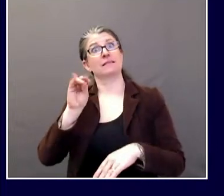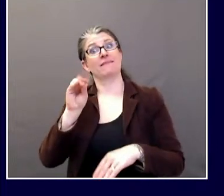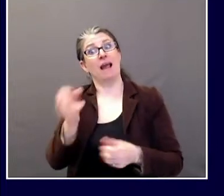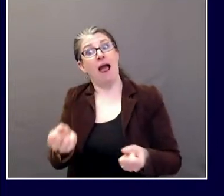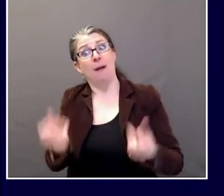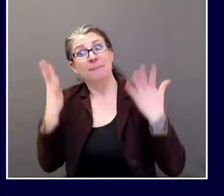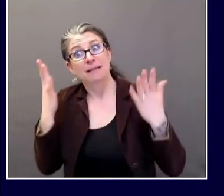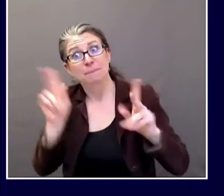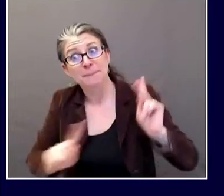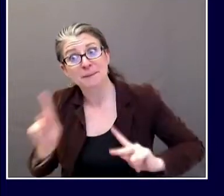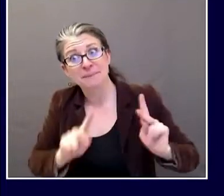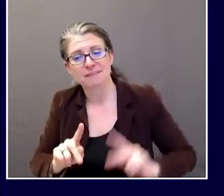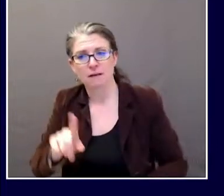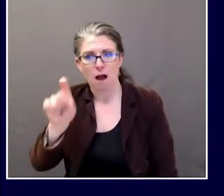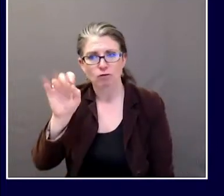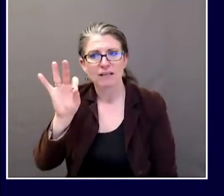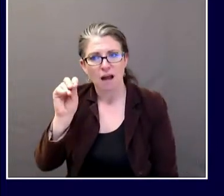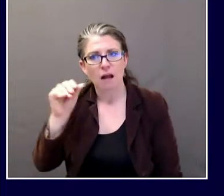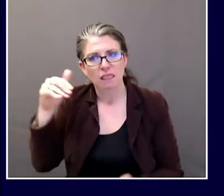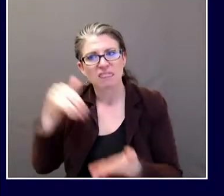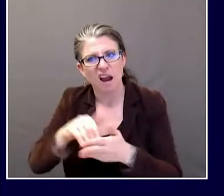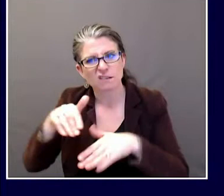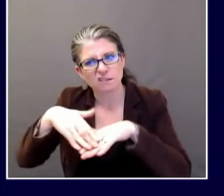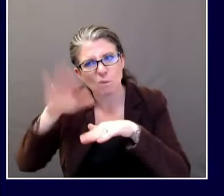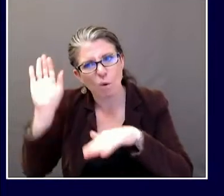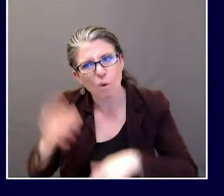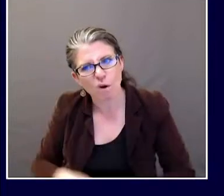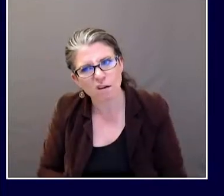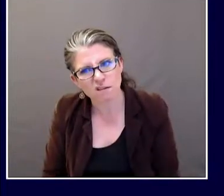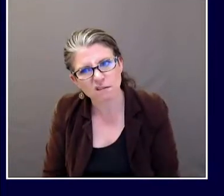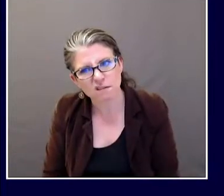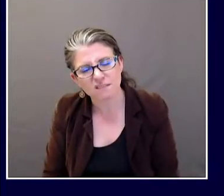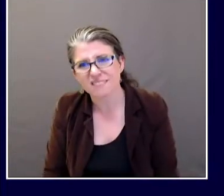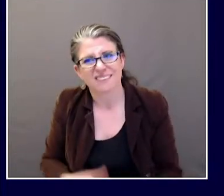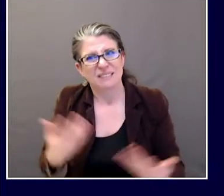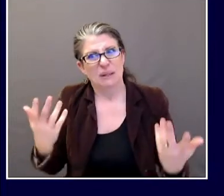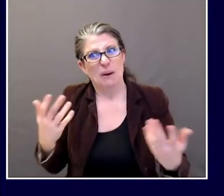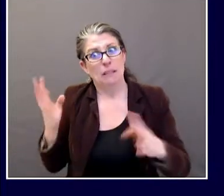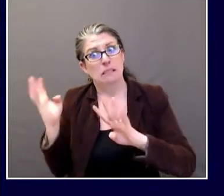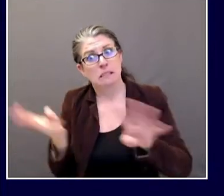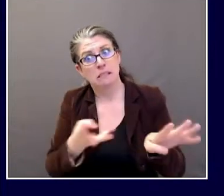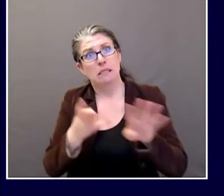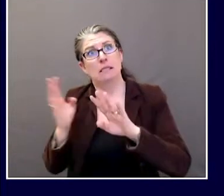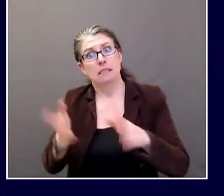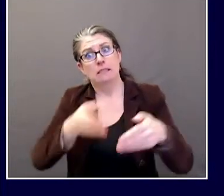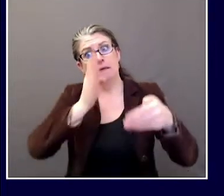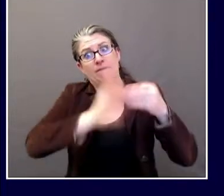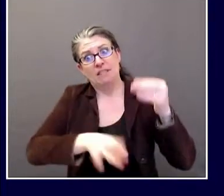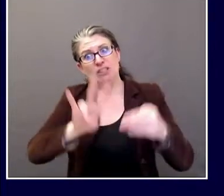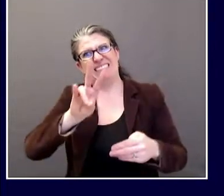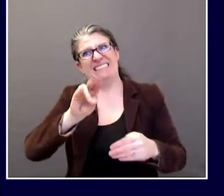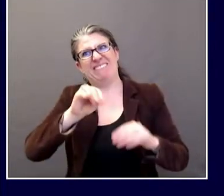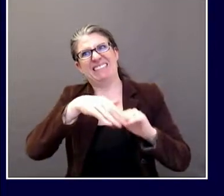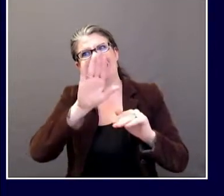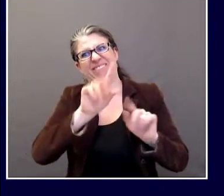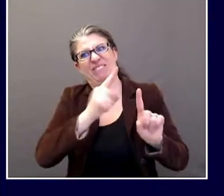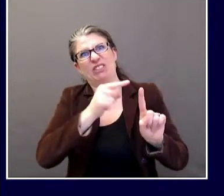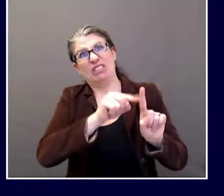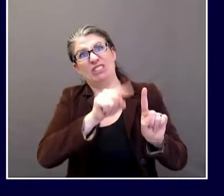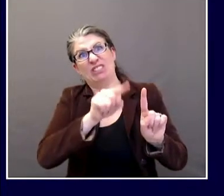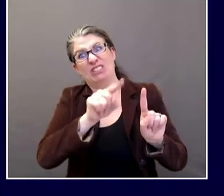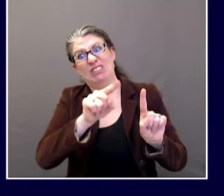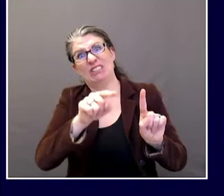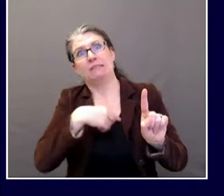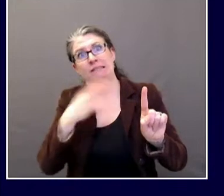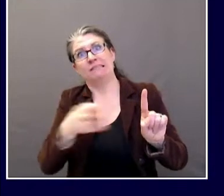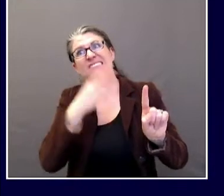doses available. If that were to change, when that changes, when supply is no longer our principal